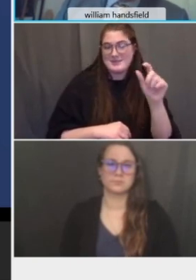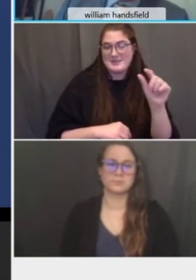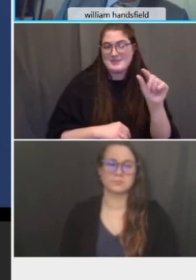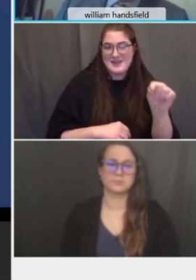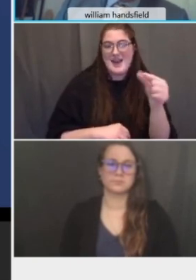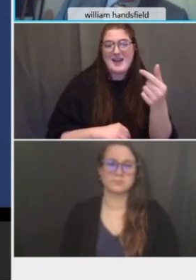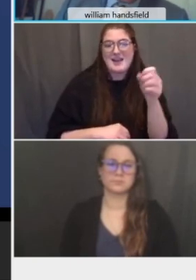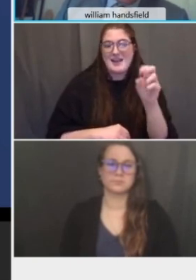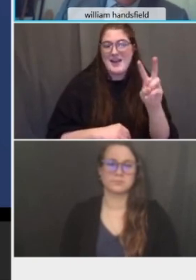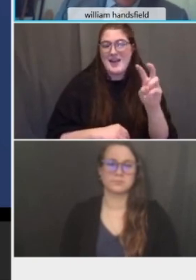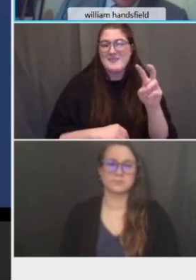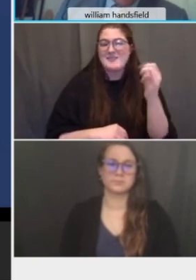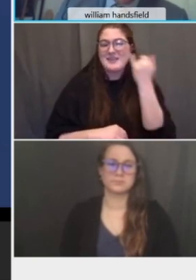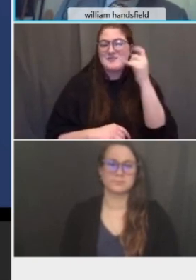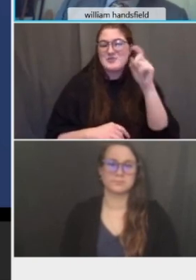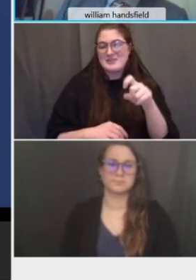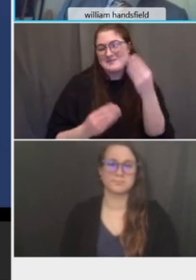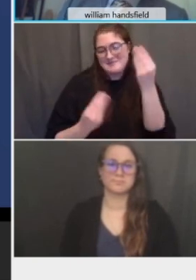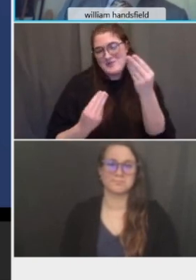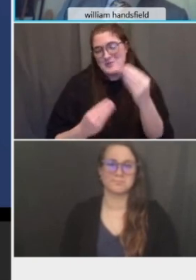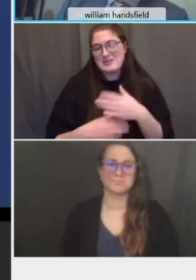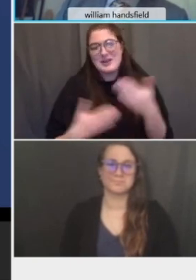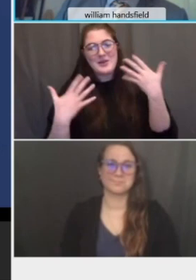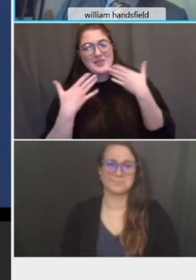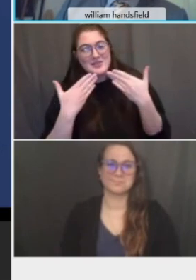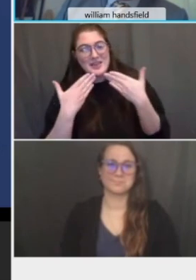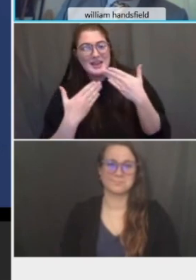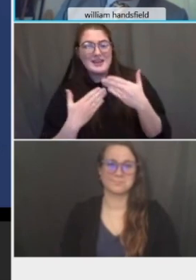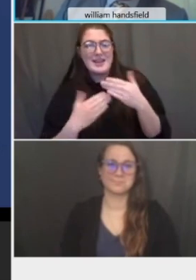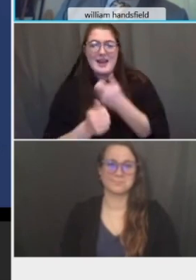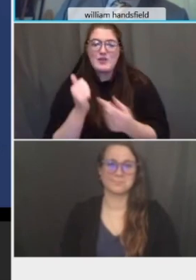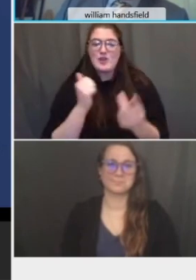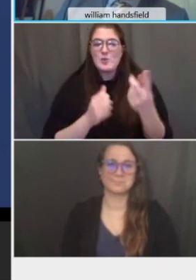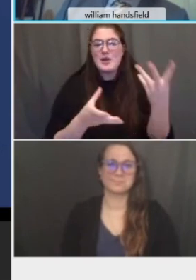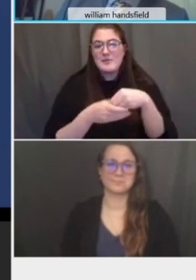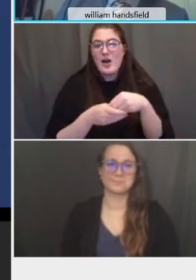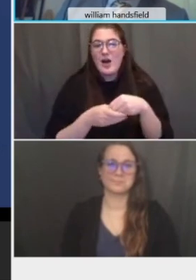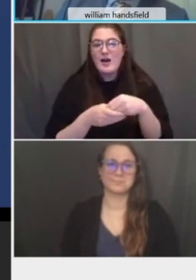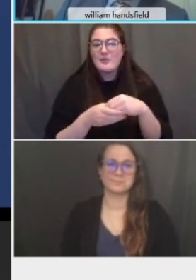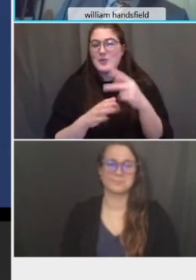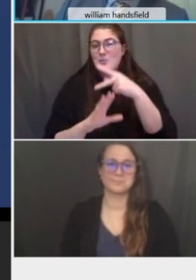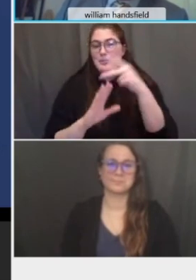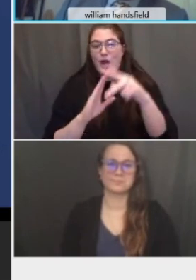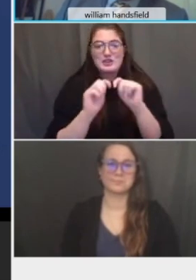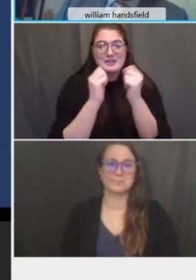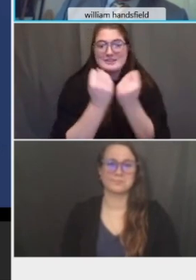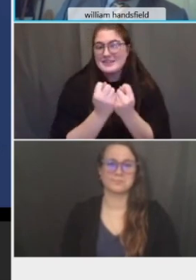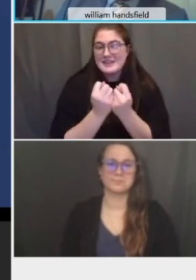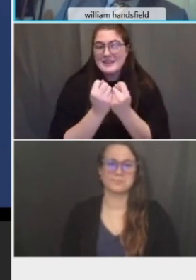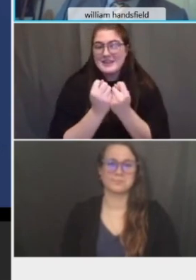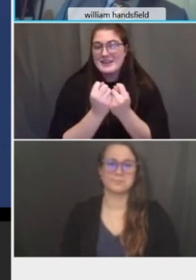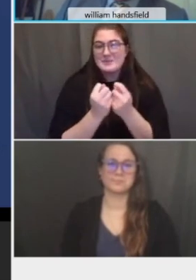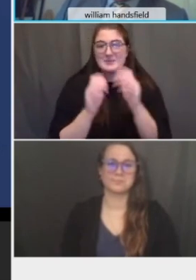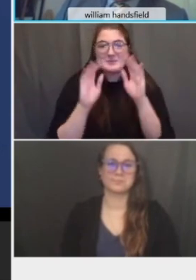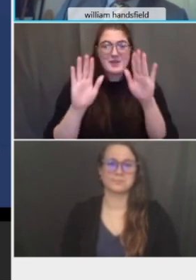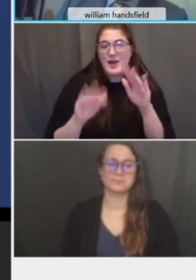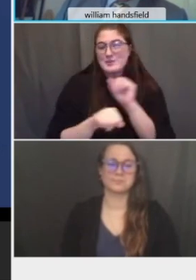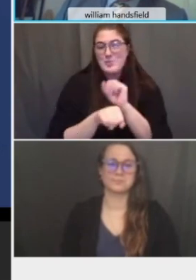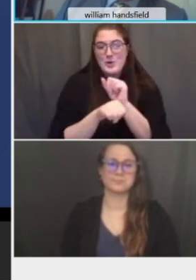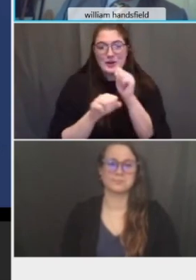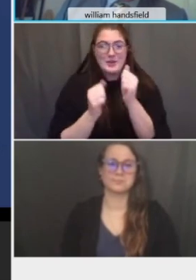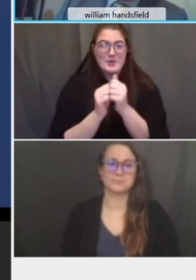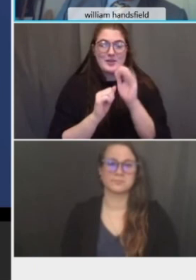everybody who participated. I want to especially thank the project team led by Drew. It's been really great working with everybody,